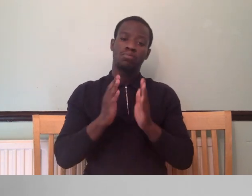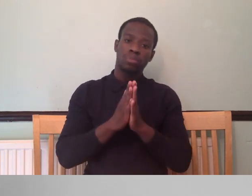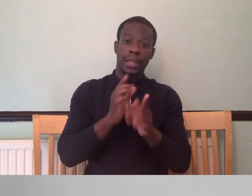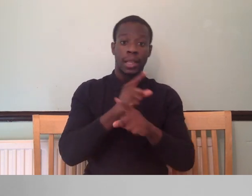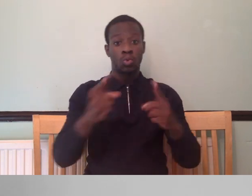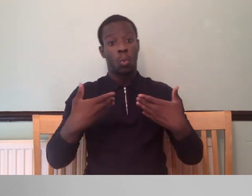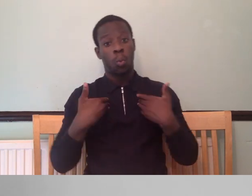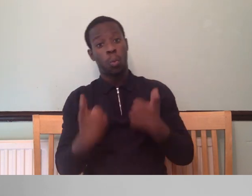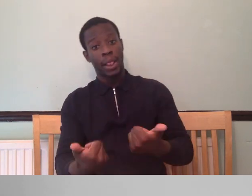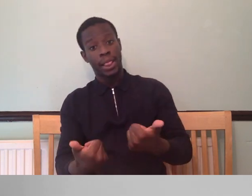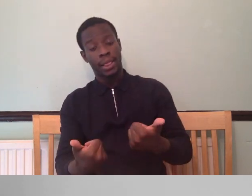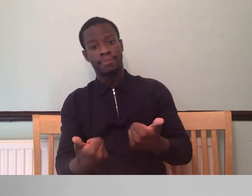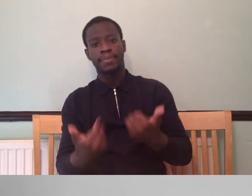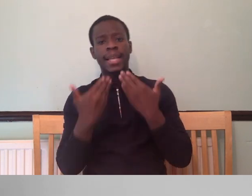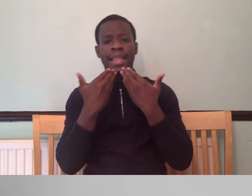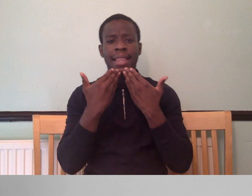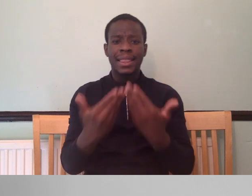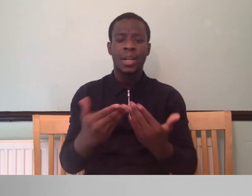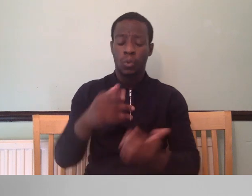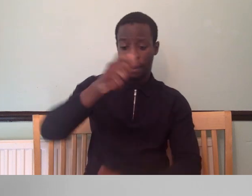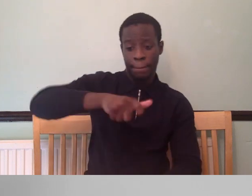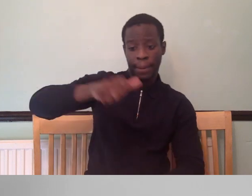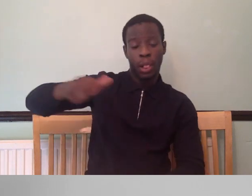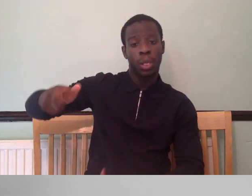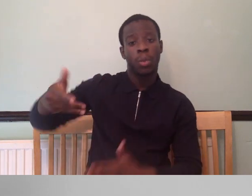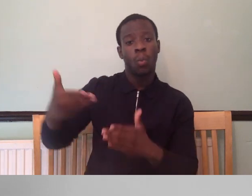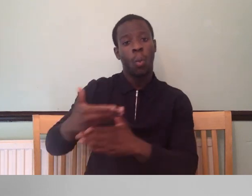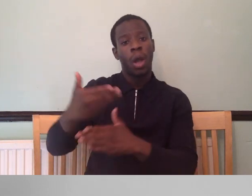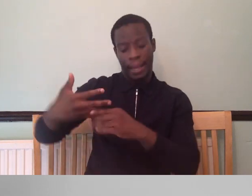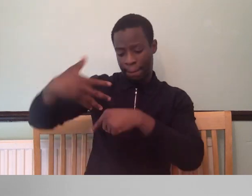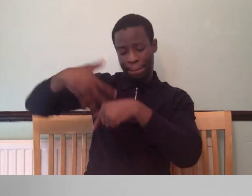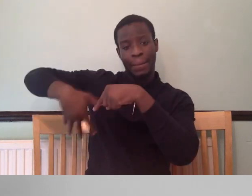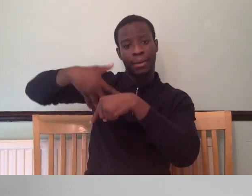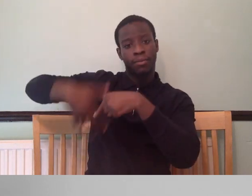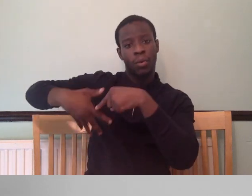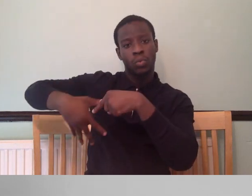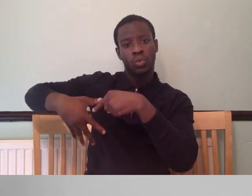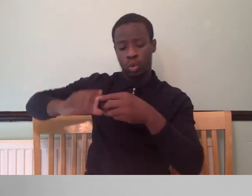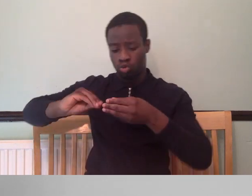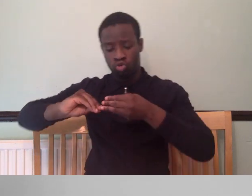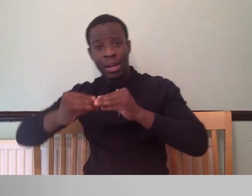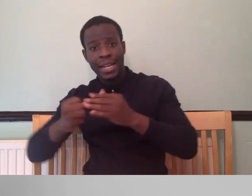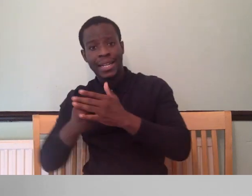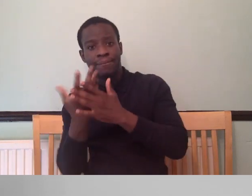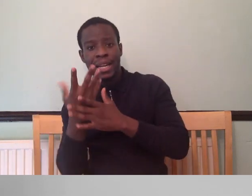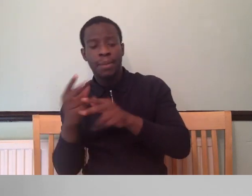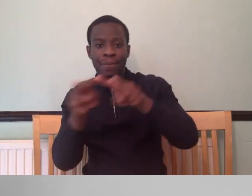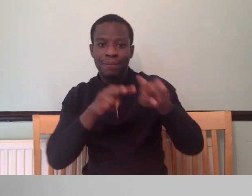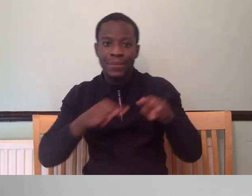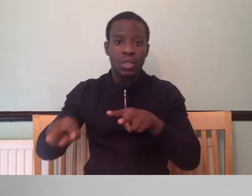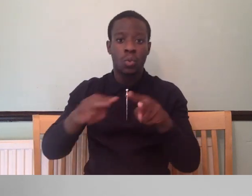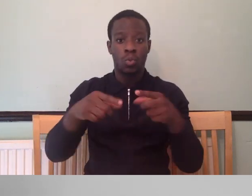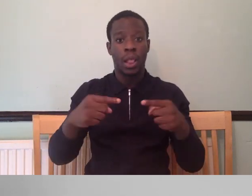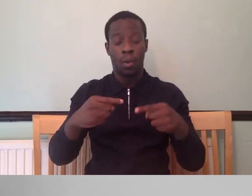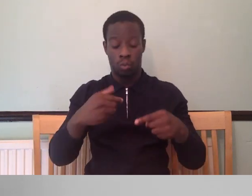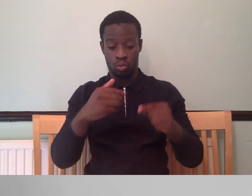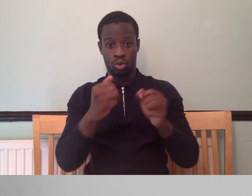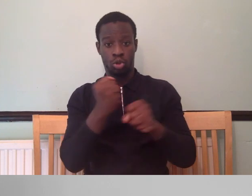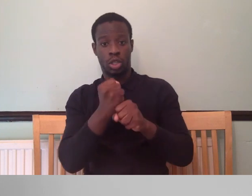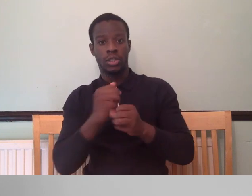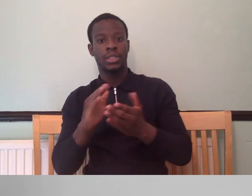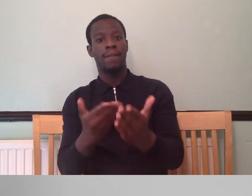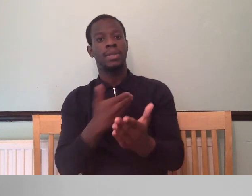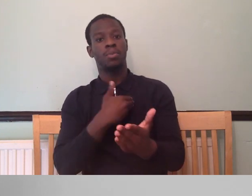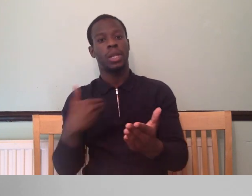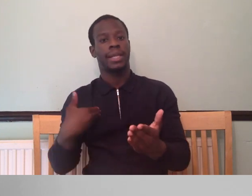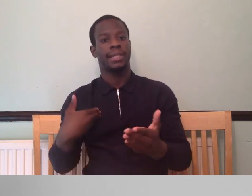well. And thank you to all those people who've been behind the scenes putting these services and devotionals together.